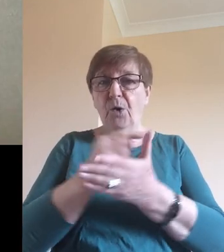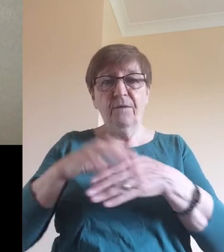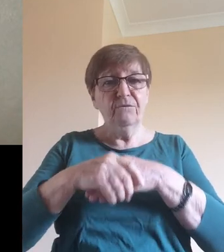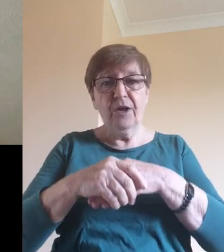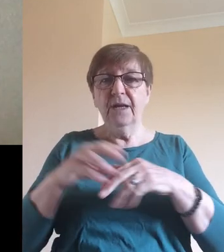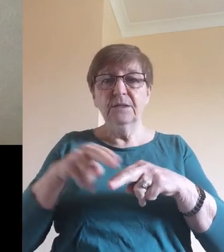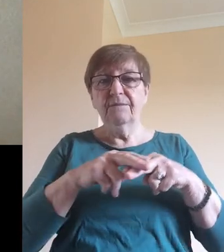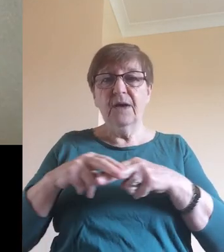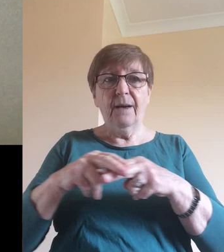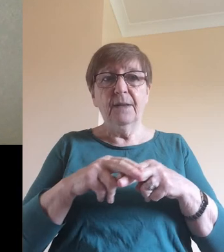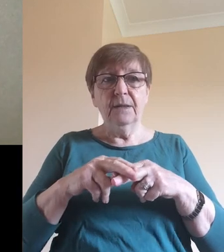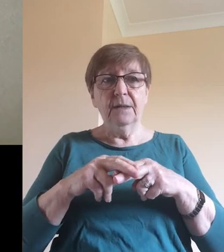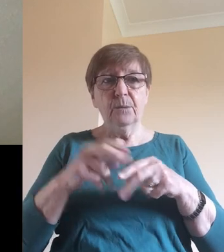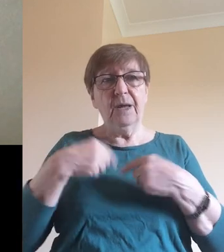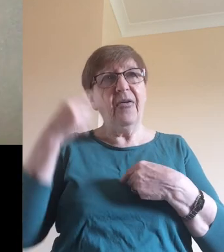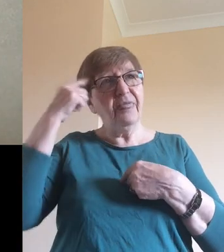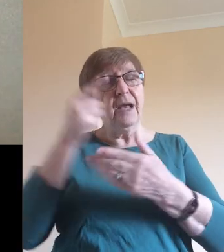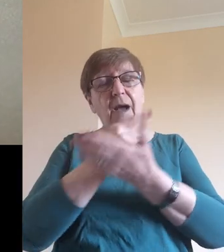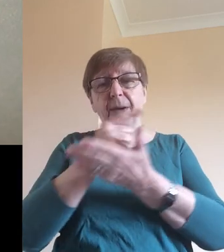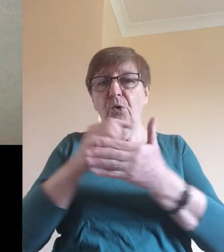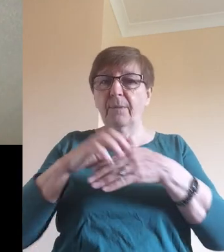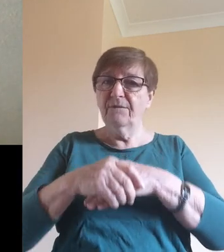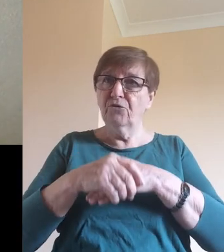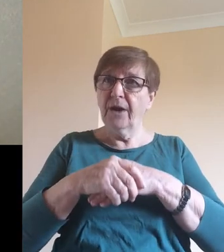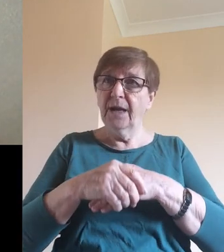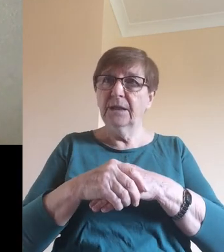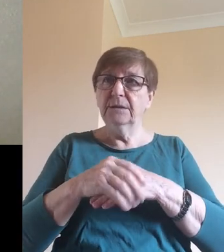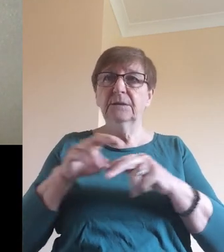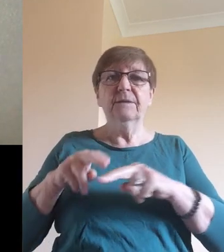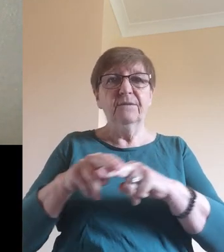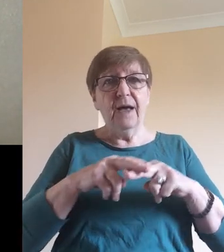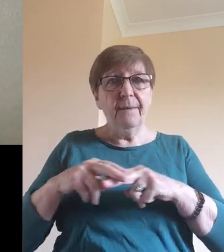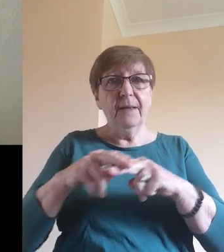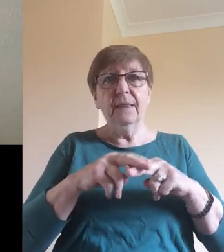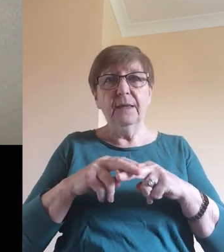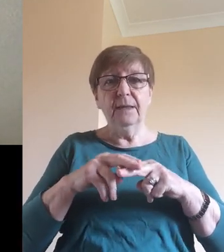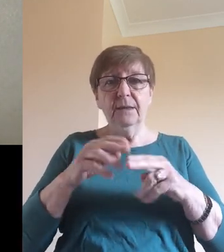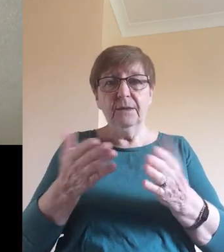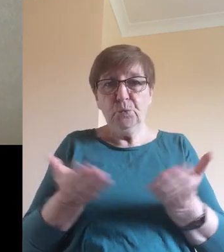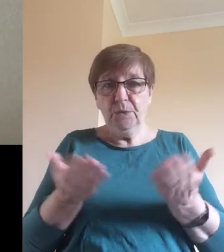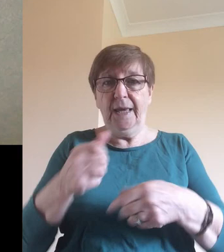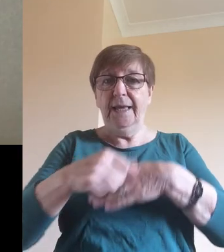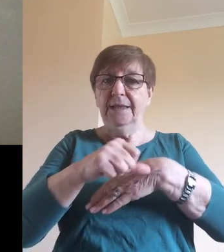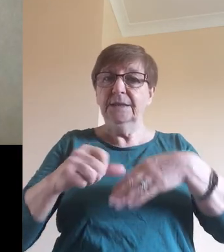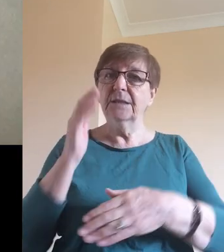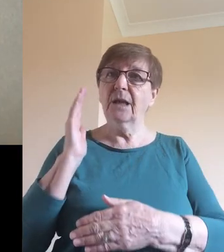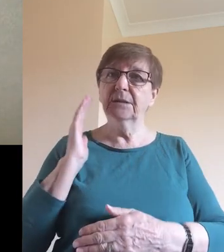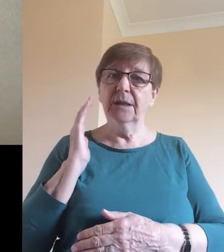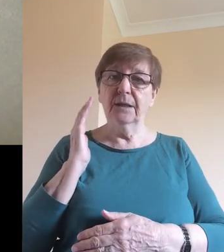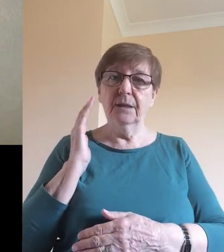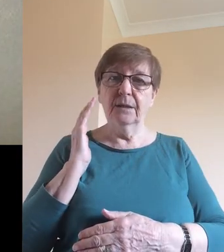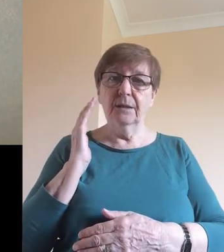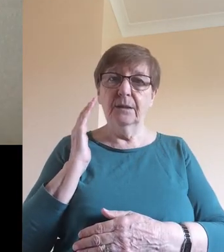And as I think about my friends and my family on this Easter Sunday,